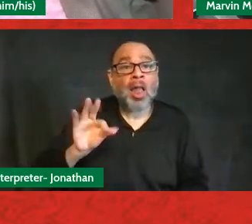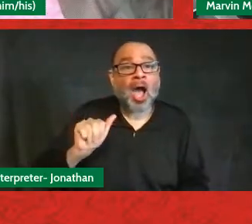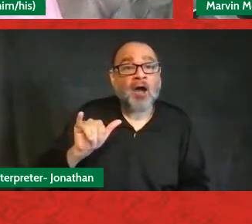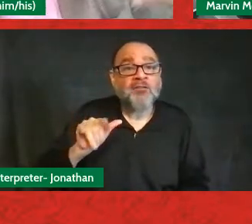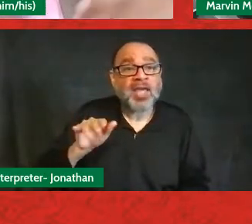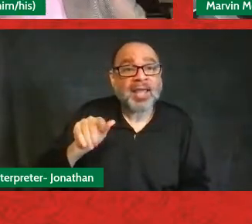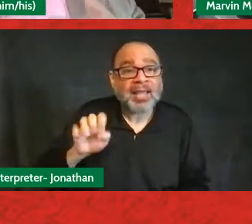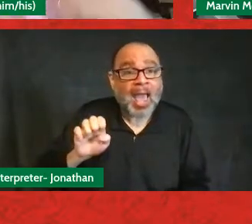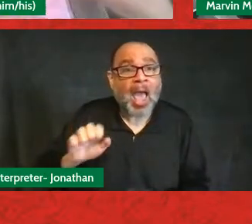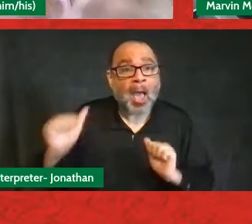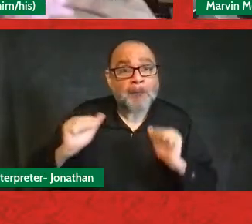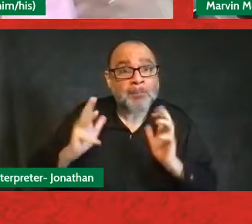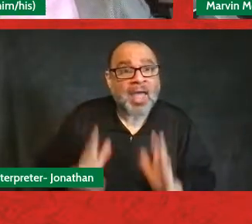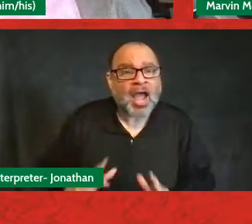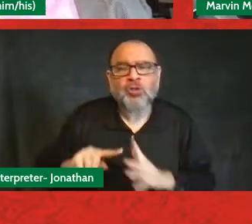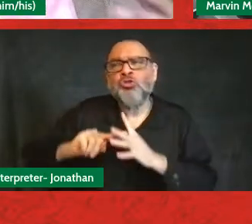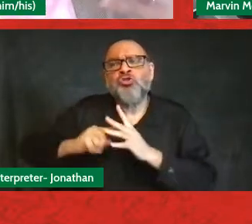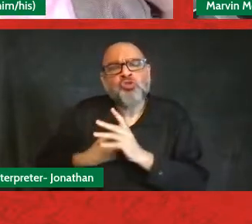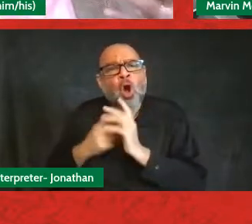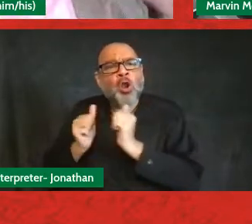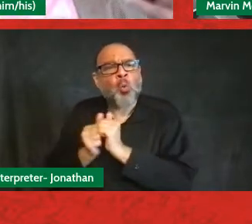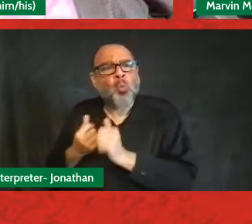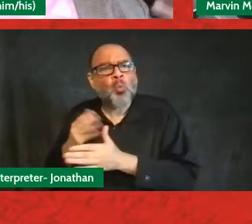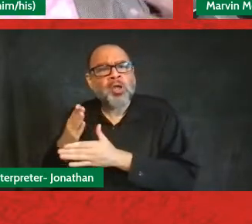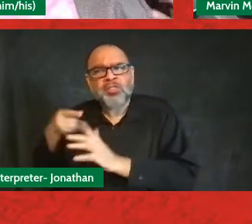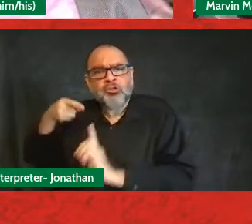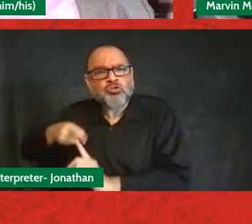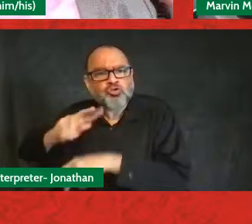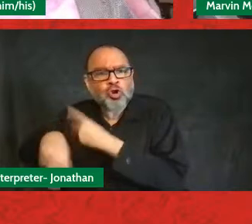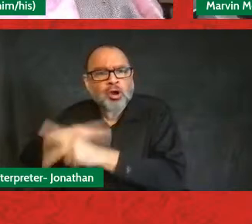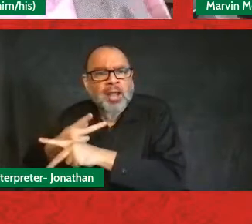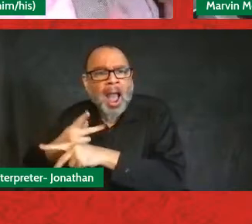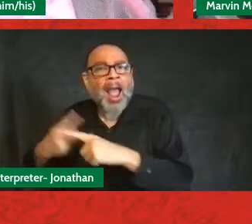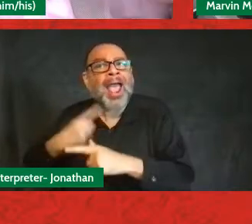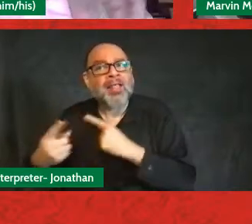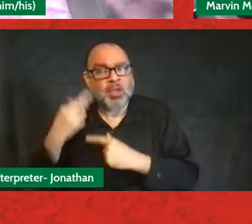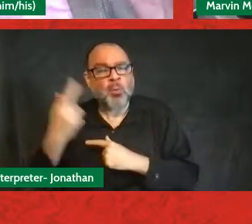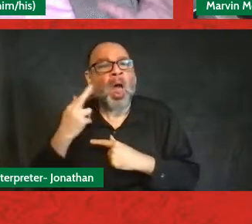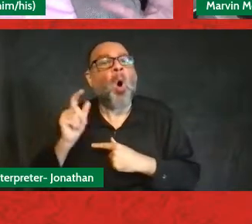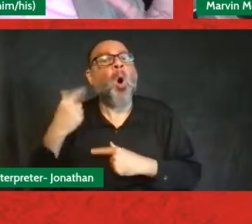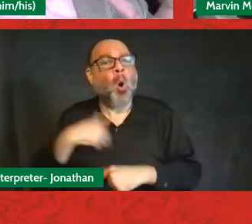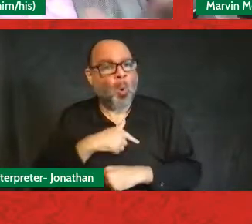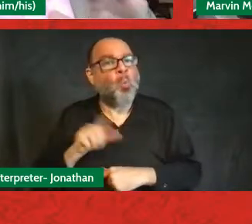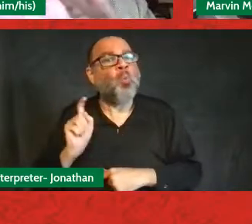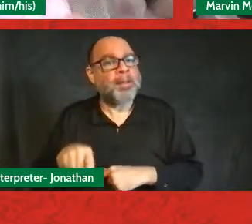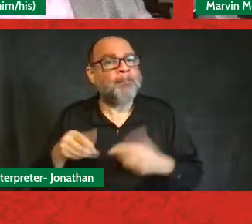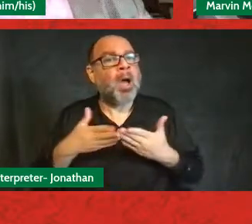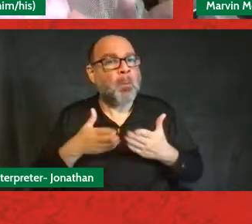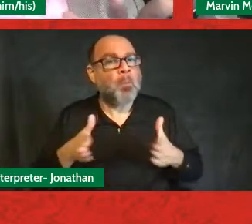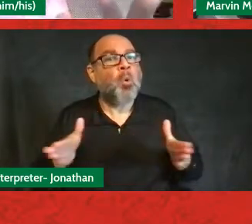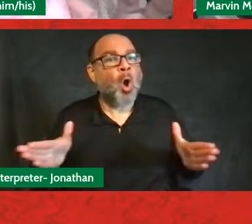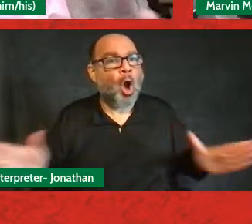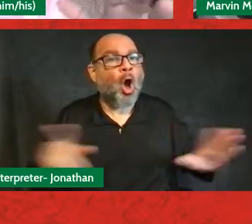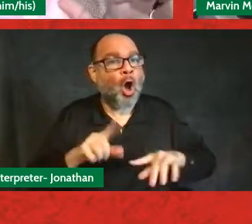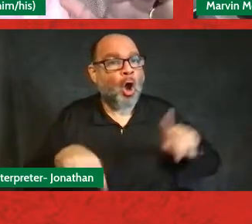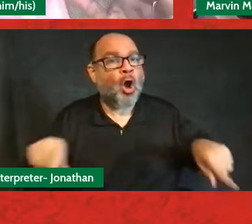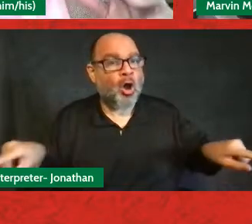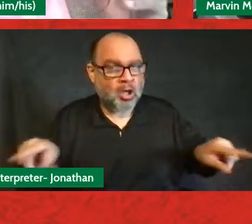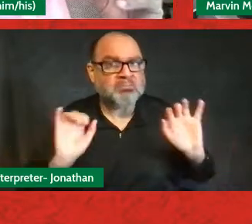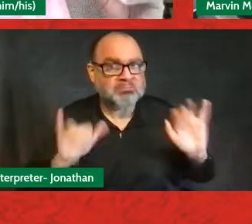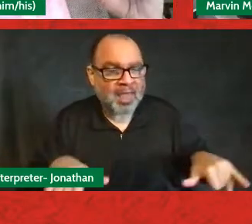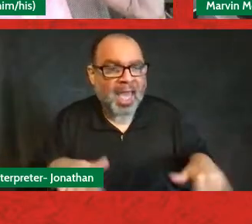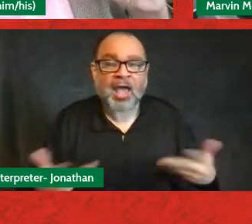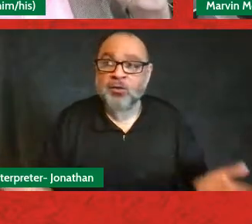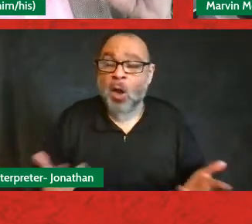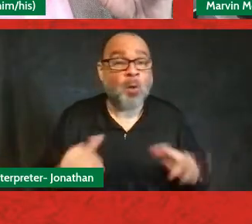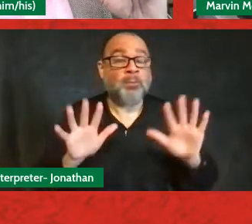downtown, but eventually starts to understand we have to do something different. So believe it or not, we're getting ready to go to our question session. But I